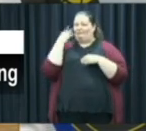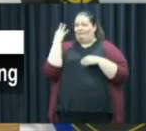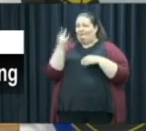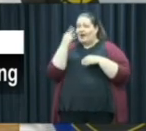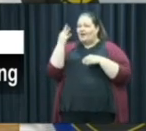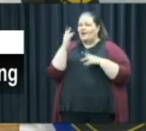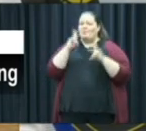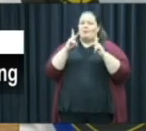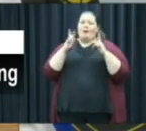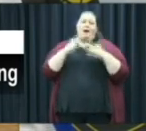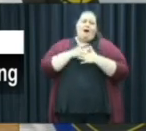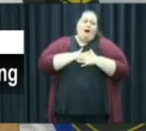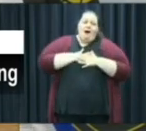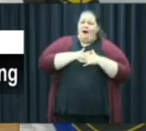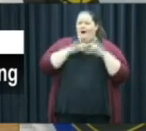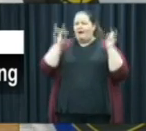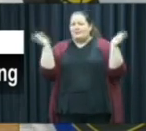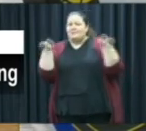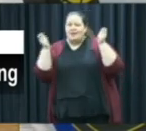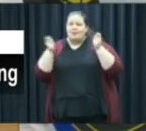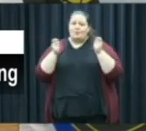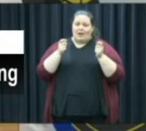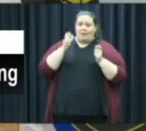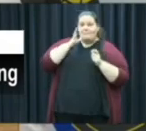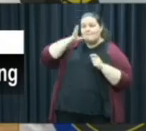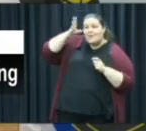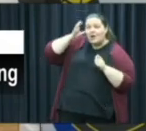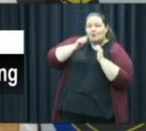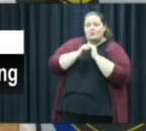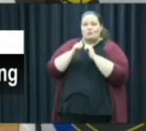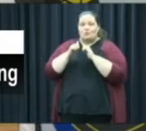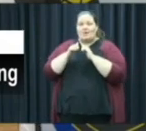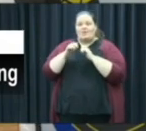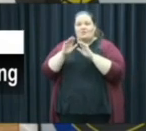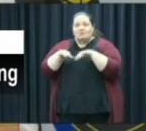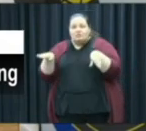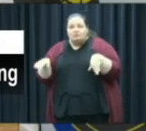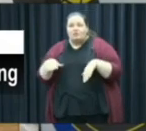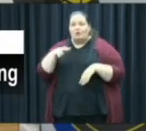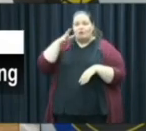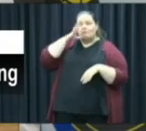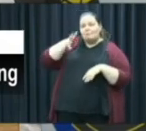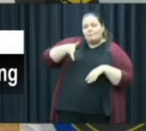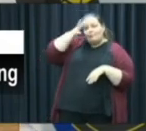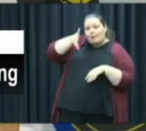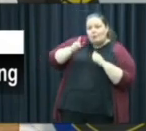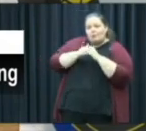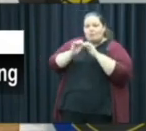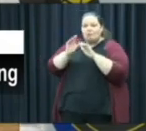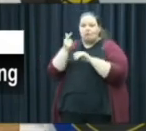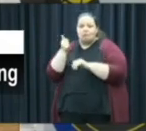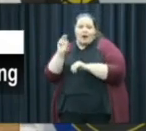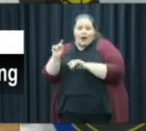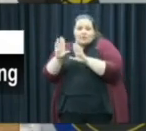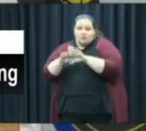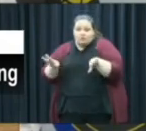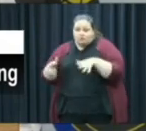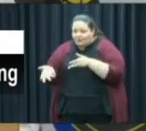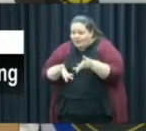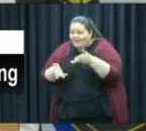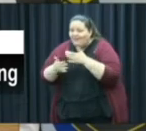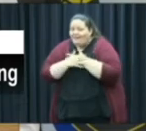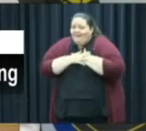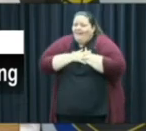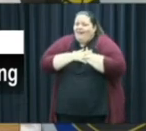many joyous reunions of parents have visited with children and grandchildren they have desperately missed over the last 6 weeks. But I know there has been sadness